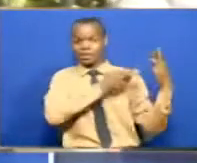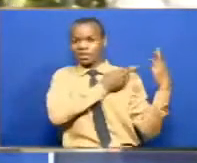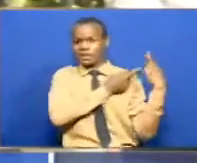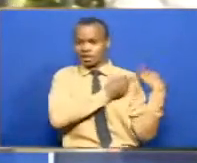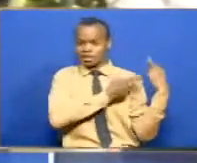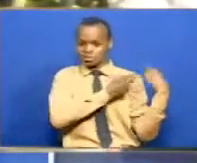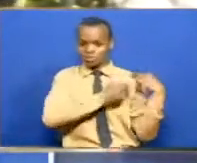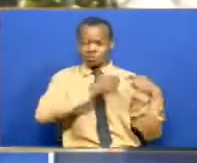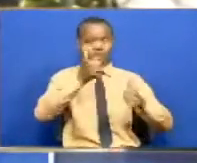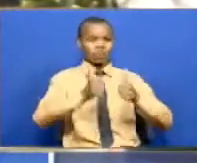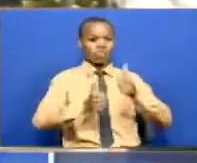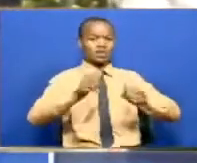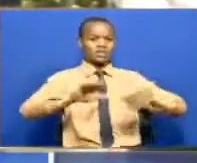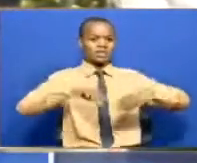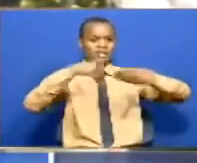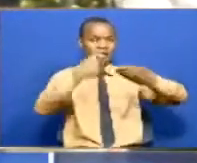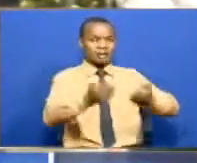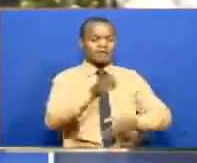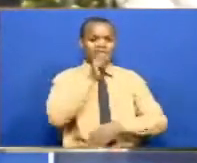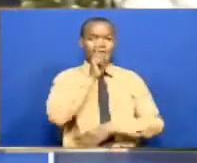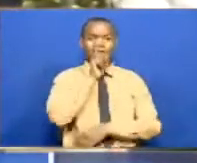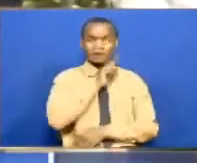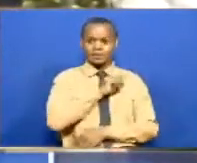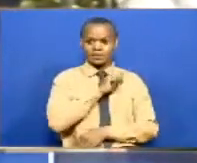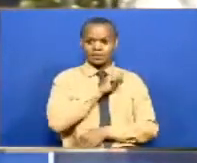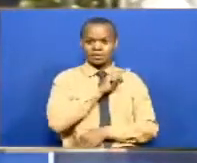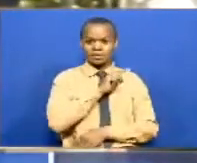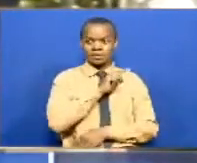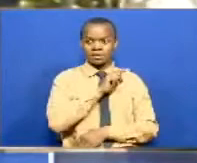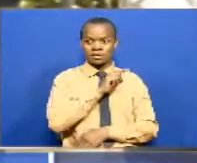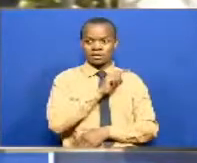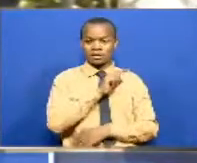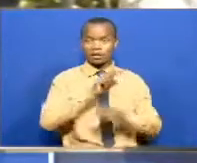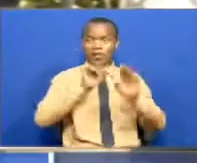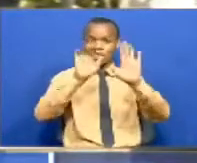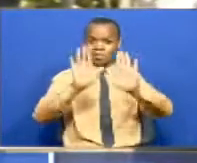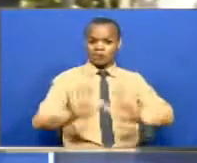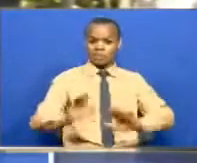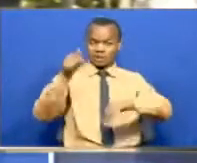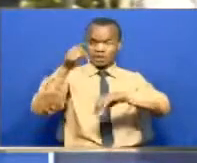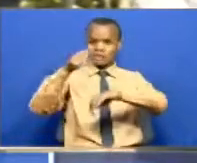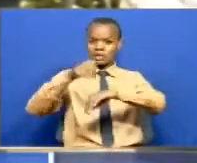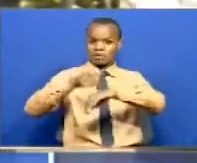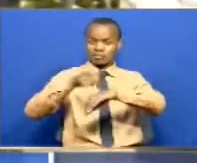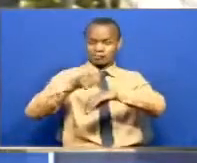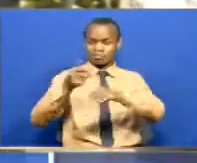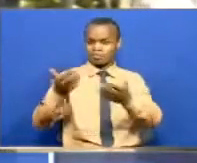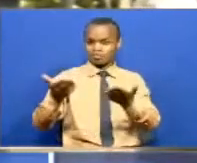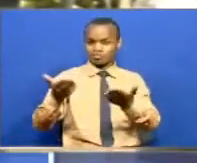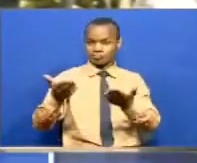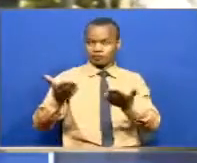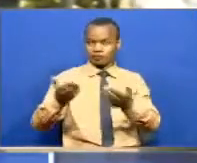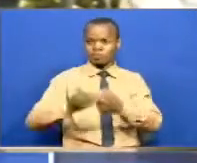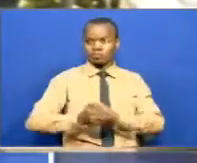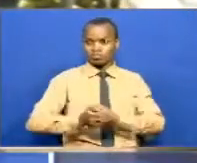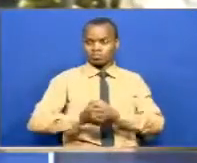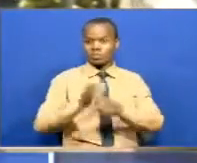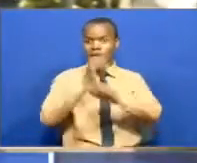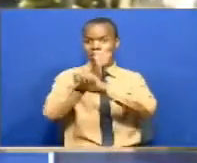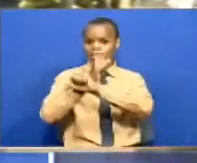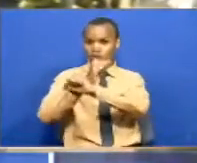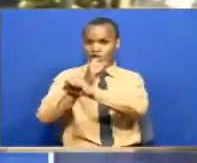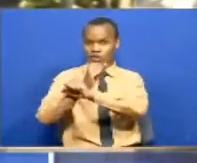been given, are unparalleled as far as the issue of biodiversity and